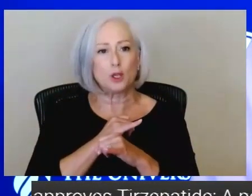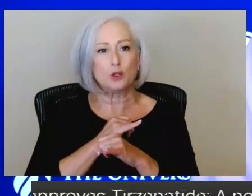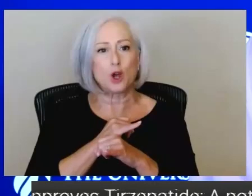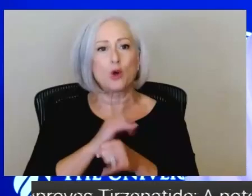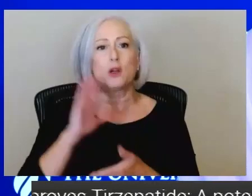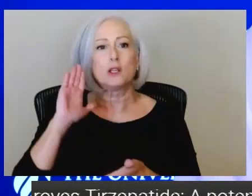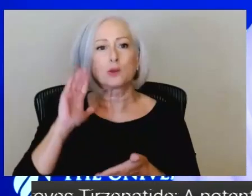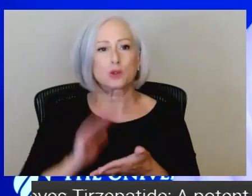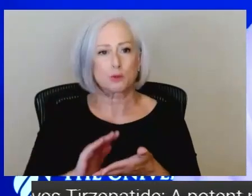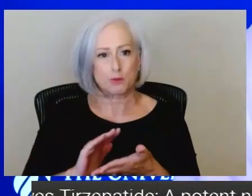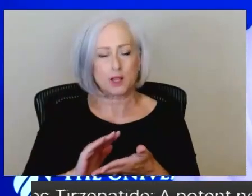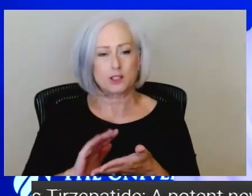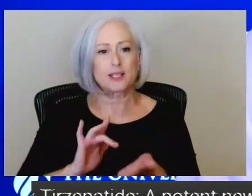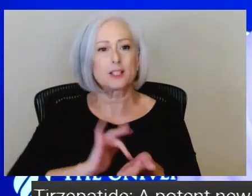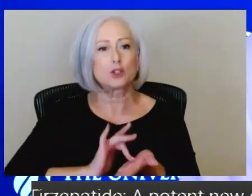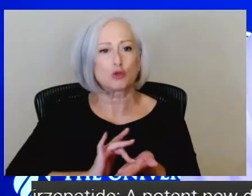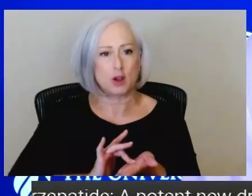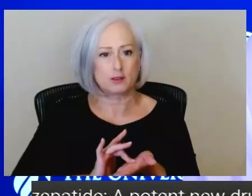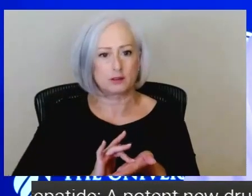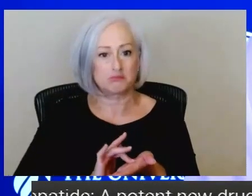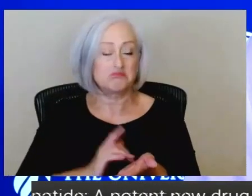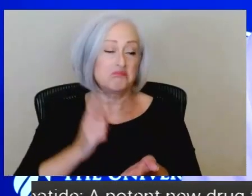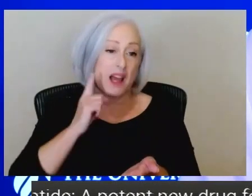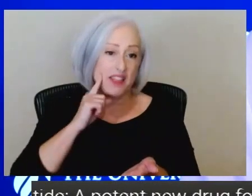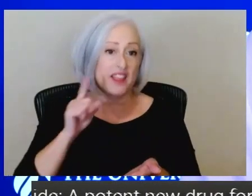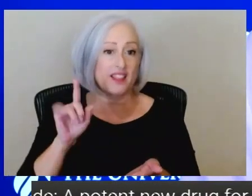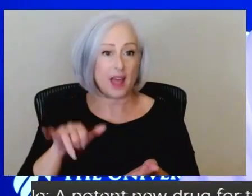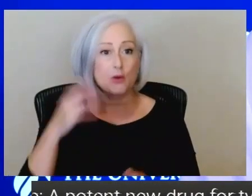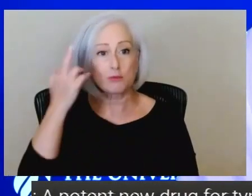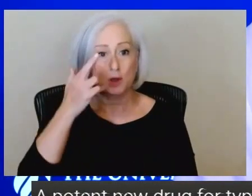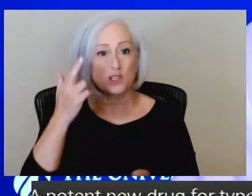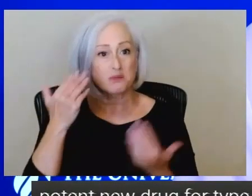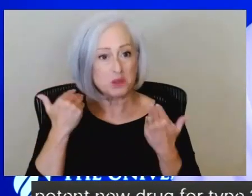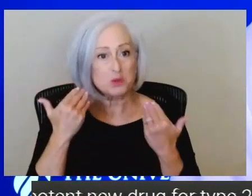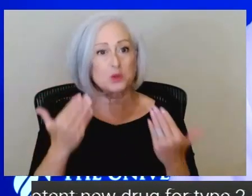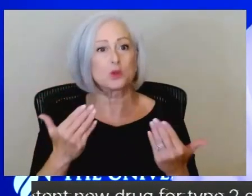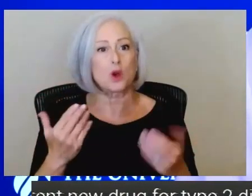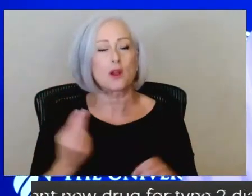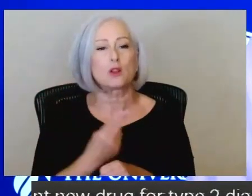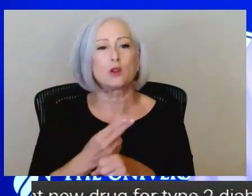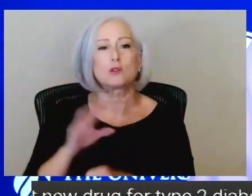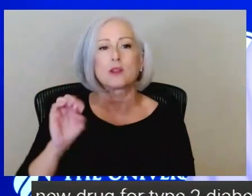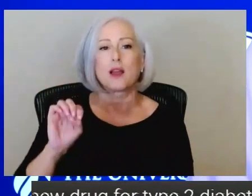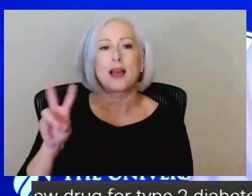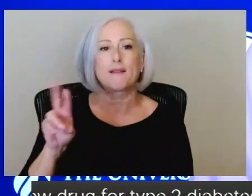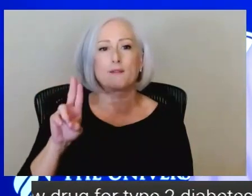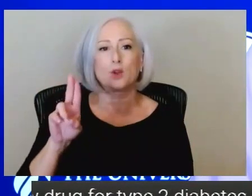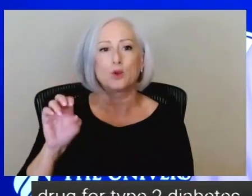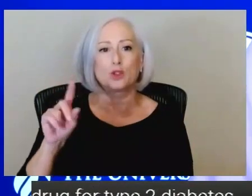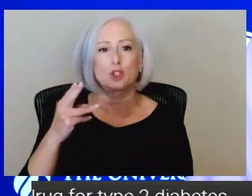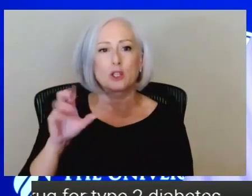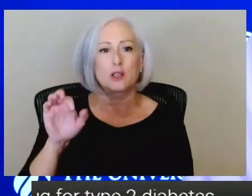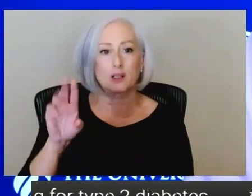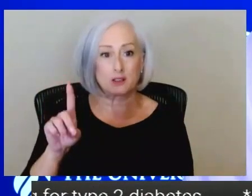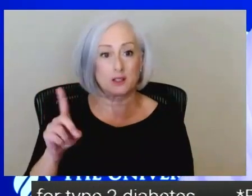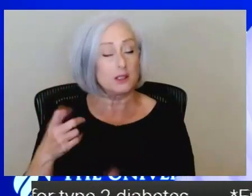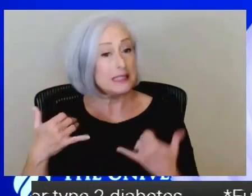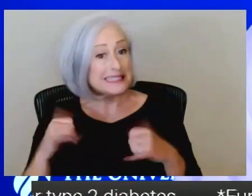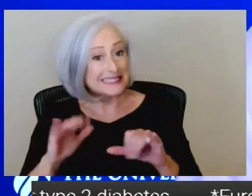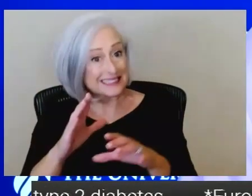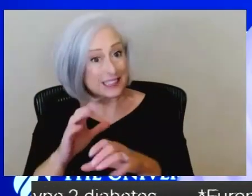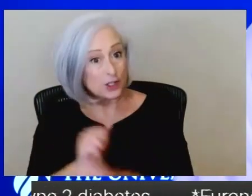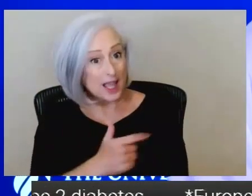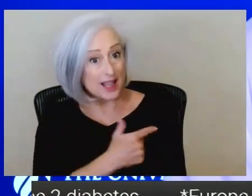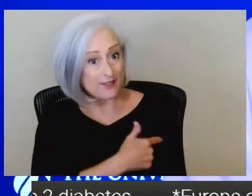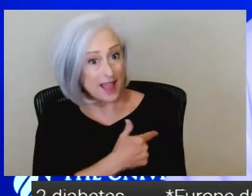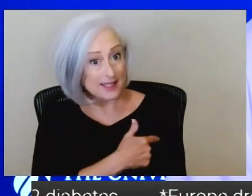think that would be reasonable to go ahead and get Evusheld. I would still get the vaccination as well, but go ahead and